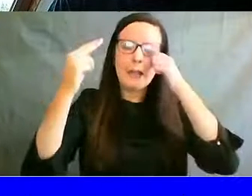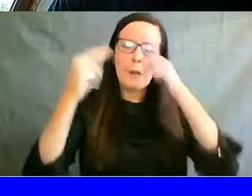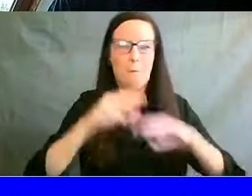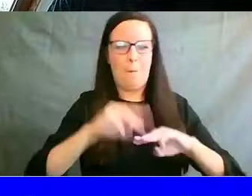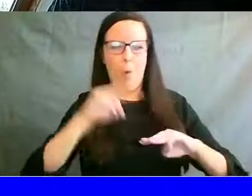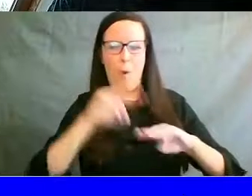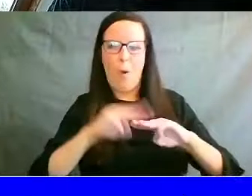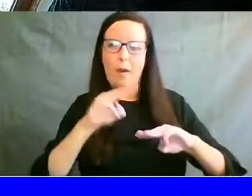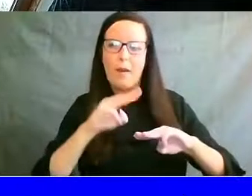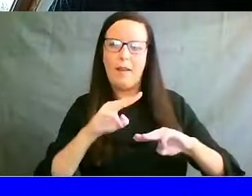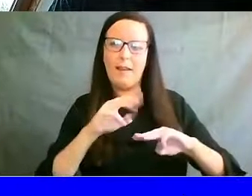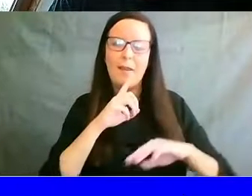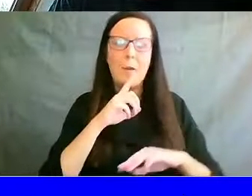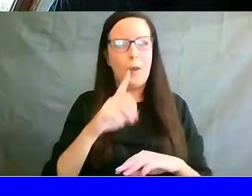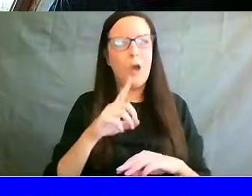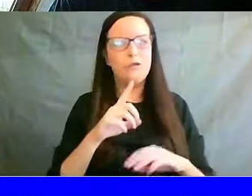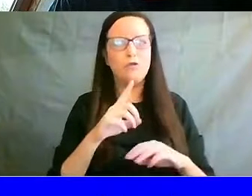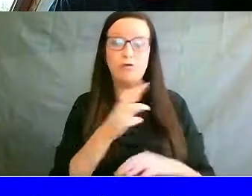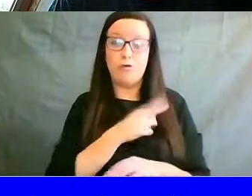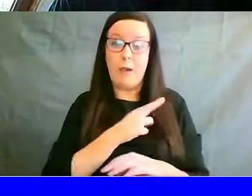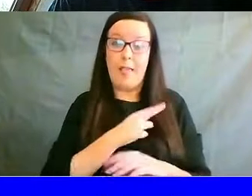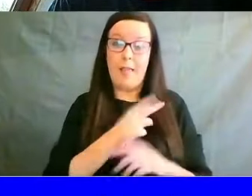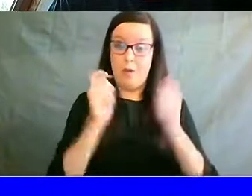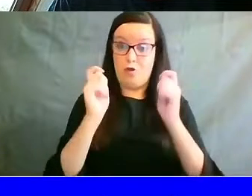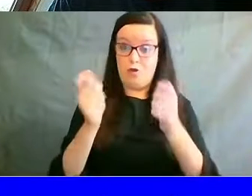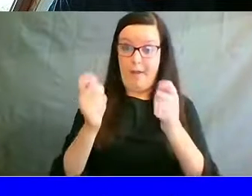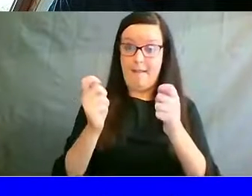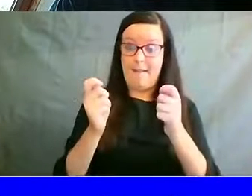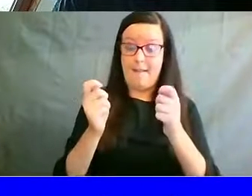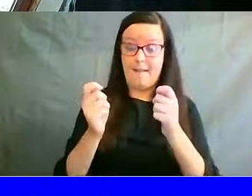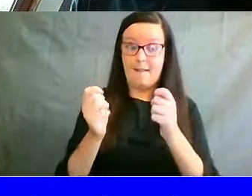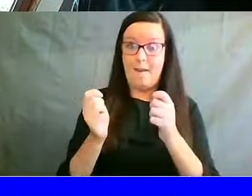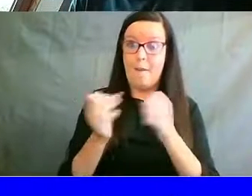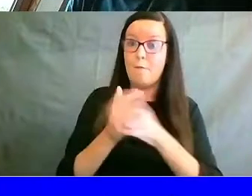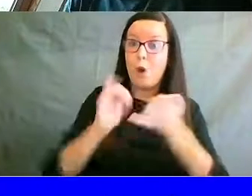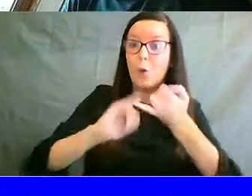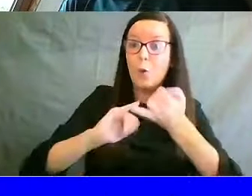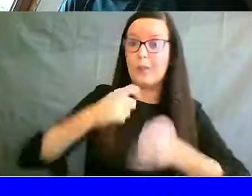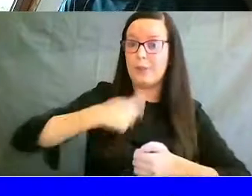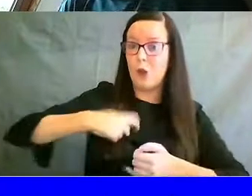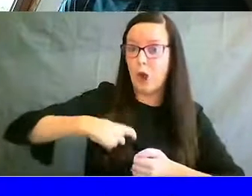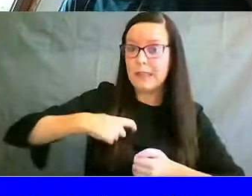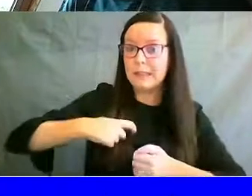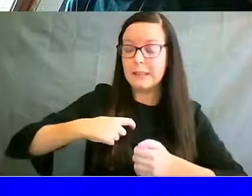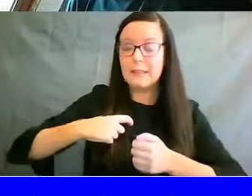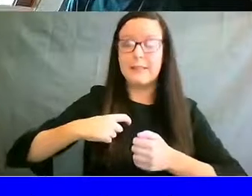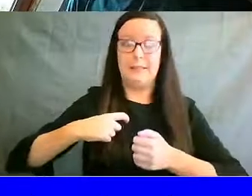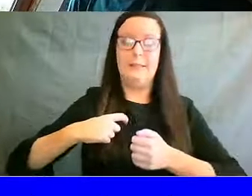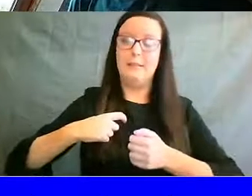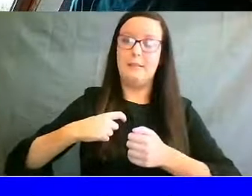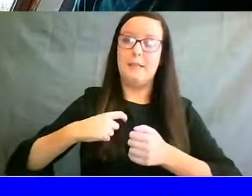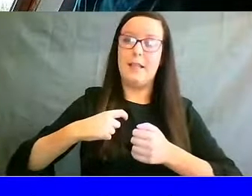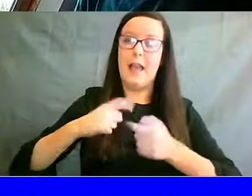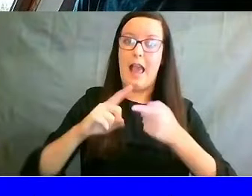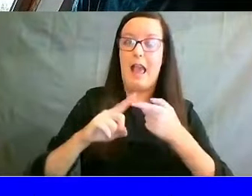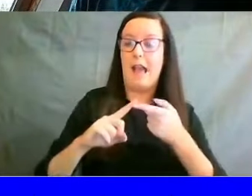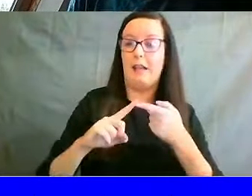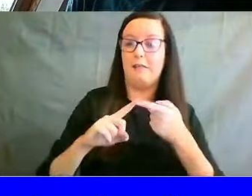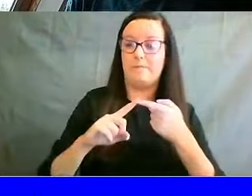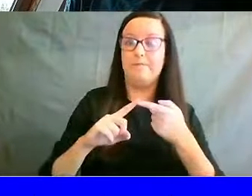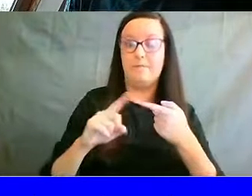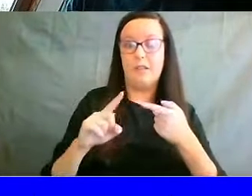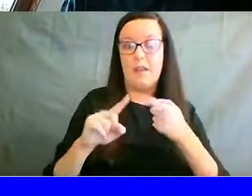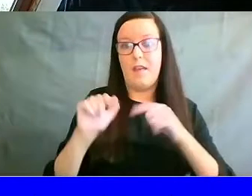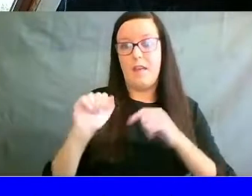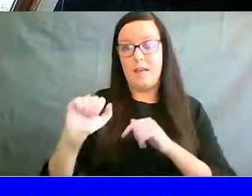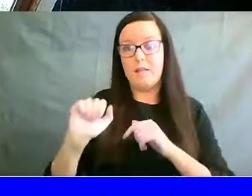on the whole, the training for lawyers to deal with disabled defendants is